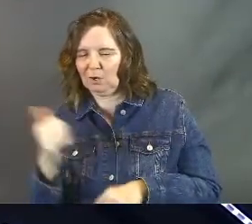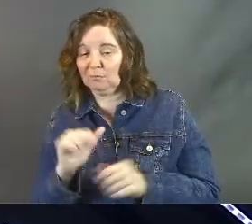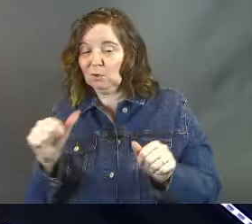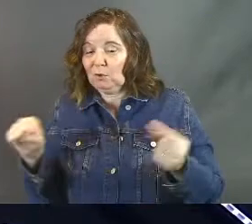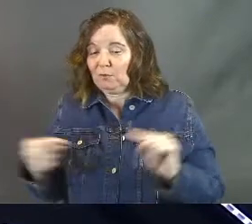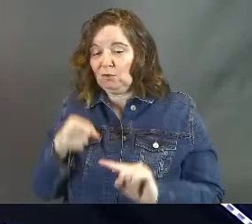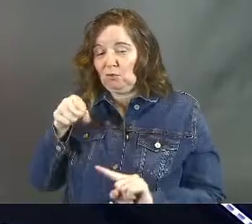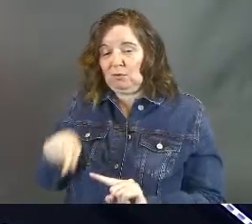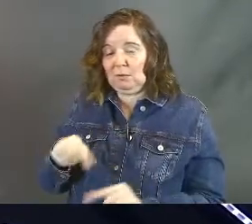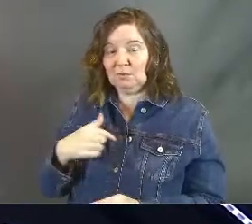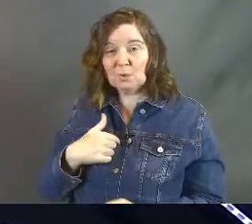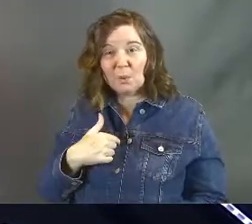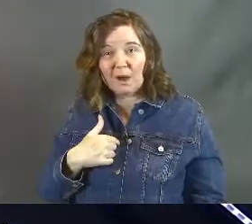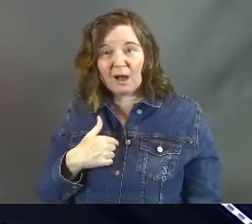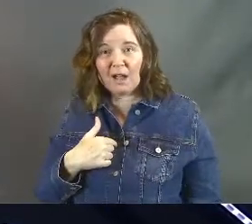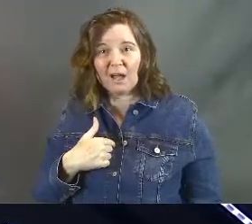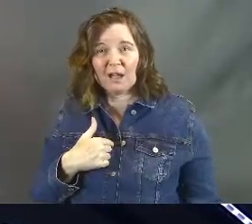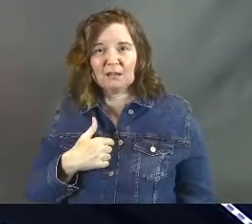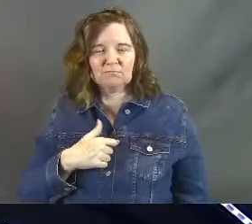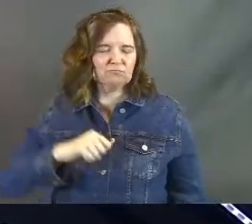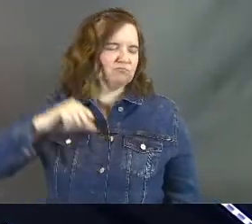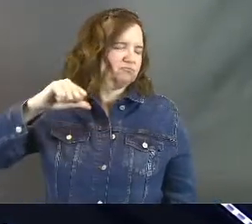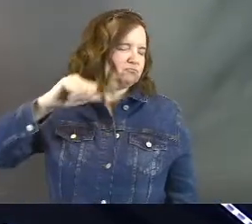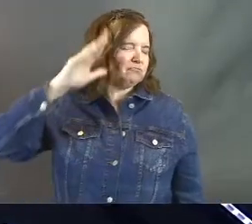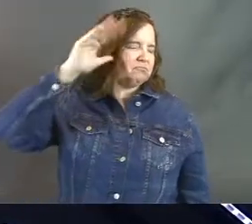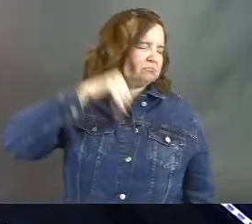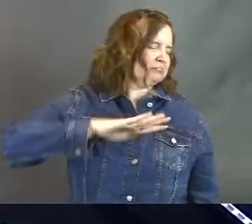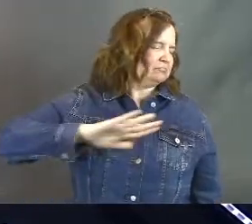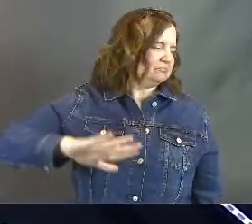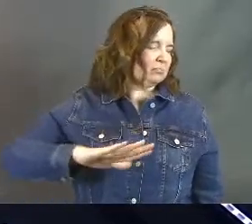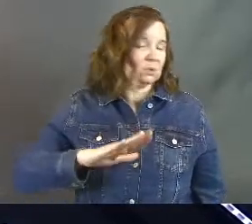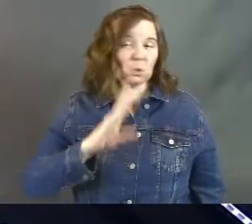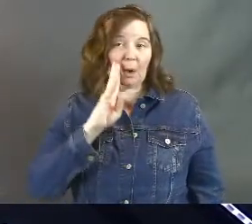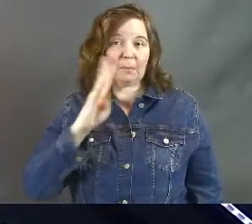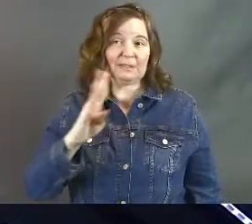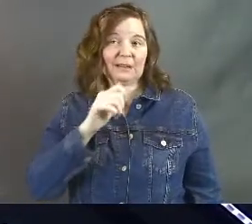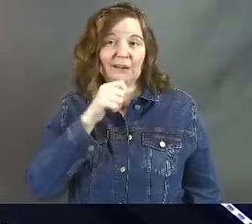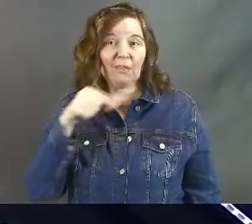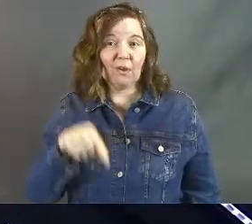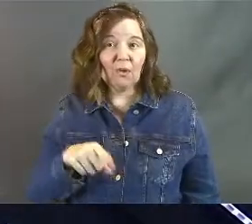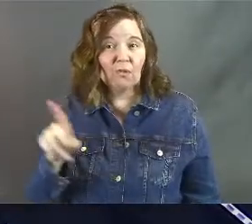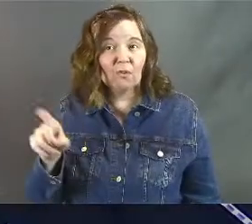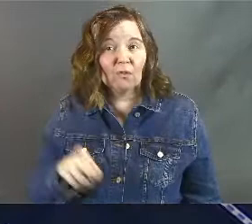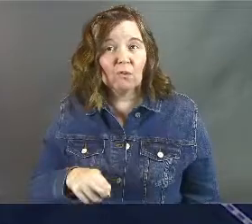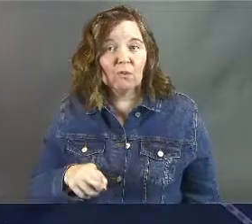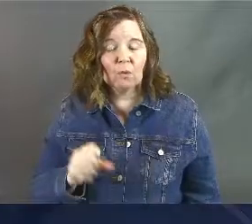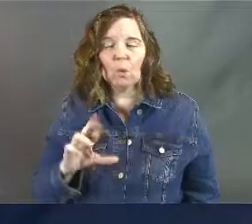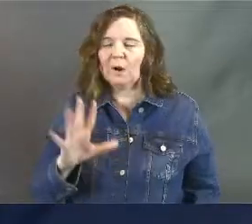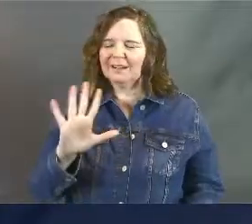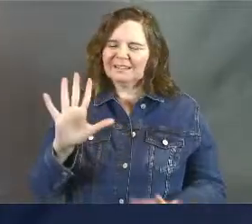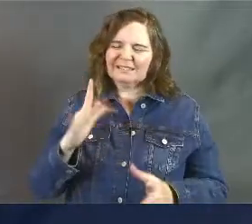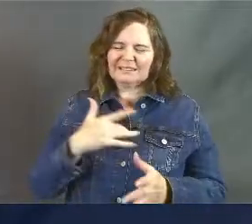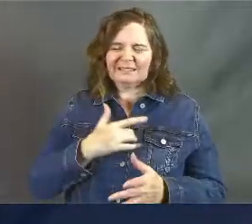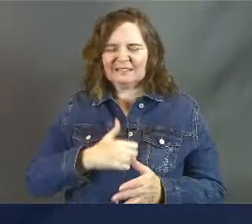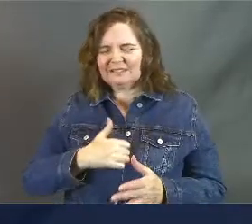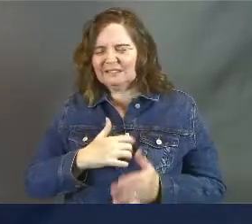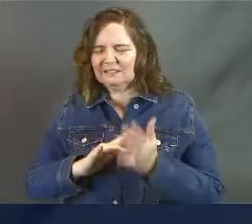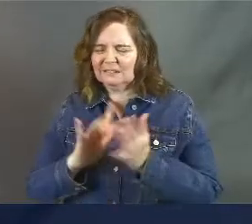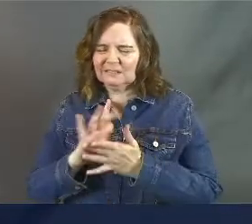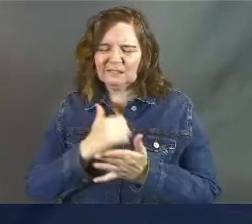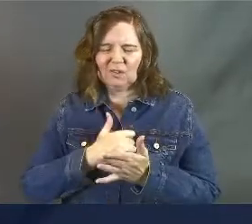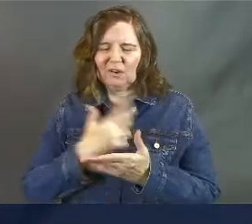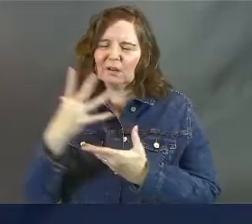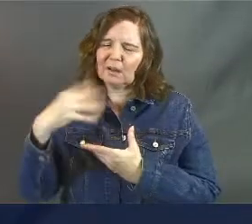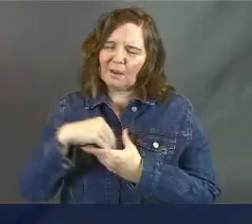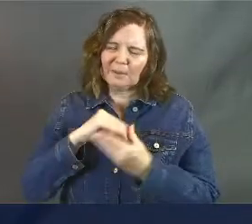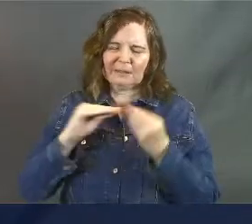I deny it? Do I try to glue those two pieces back together and pretend that they aren't there? Or do I say, Jesus, come on in. Come